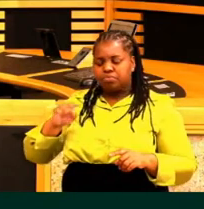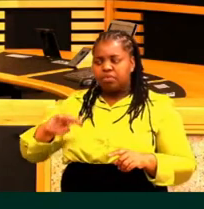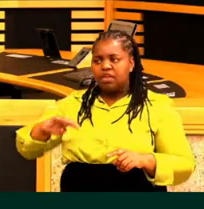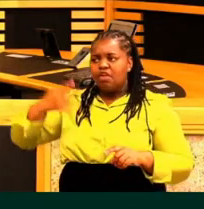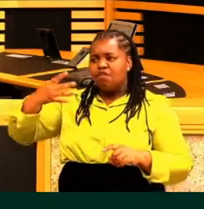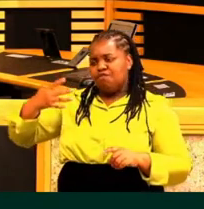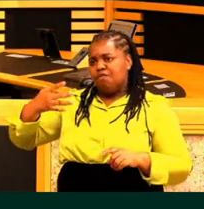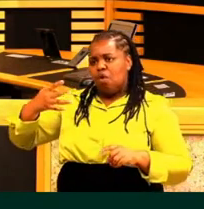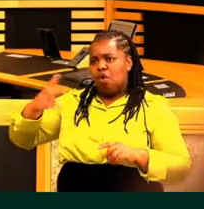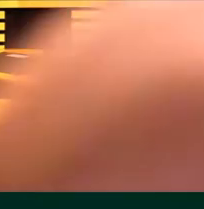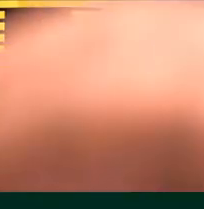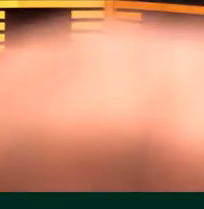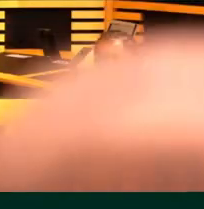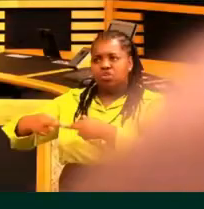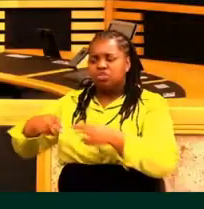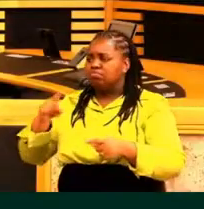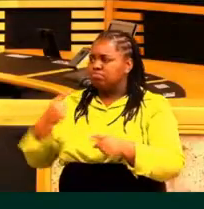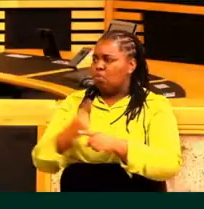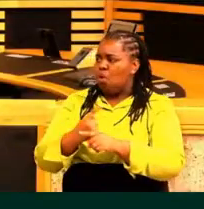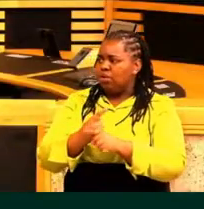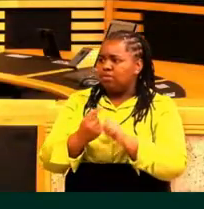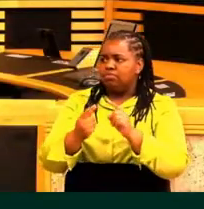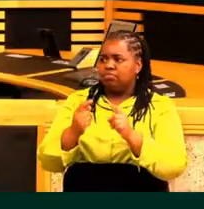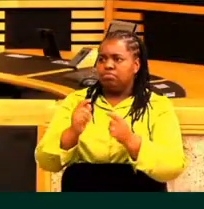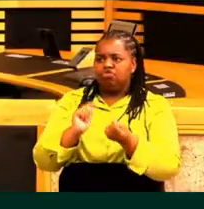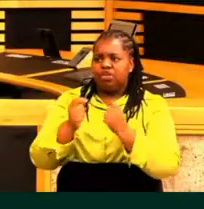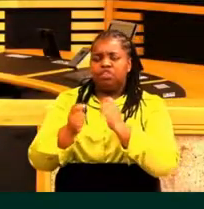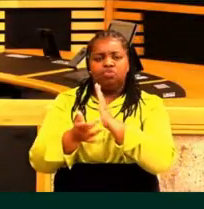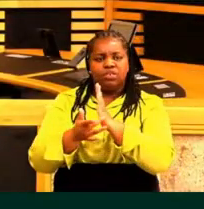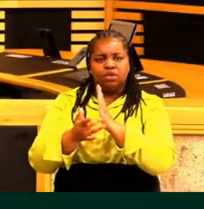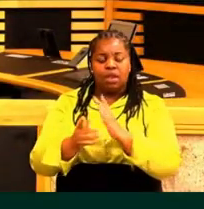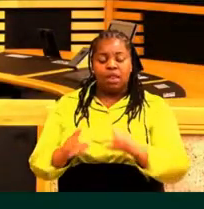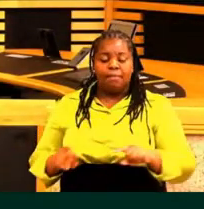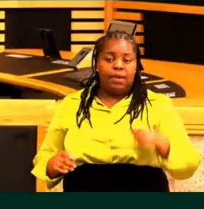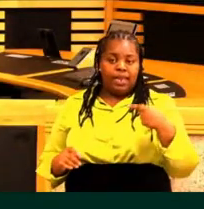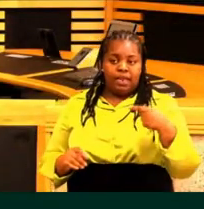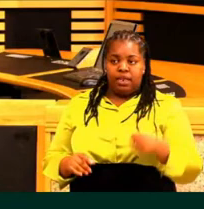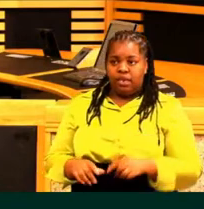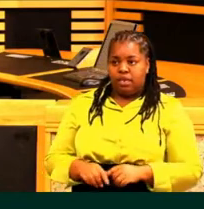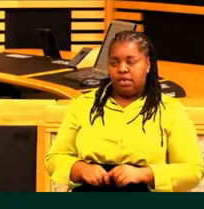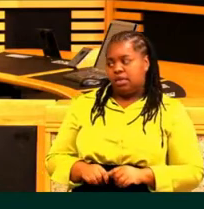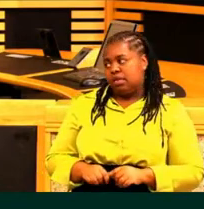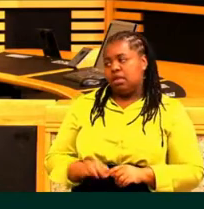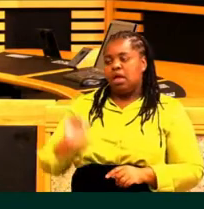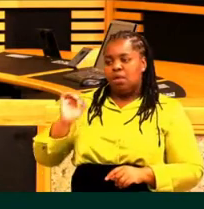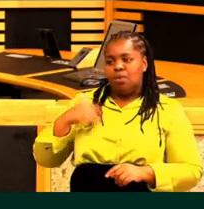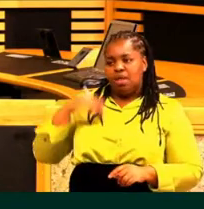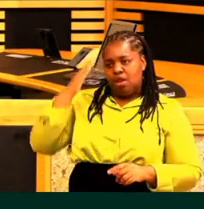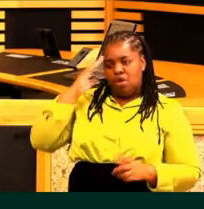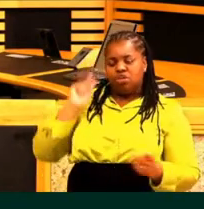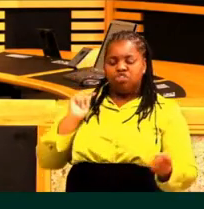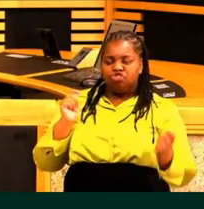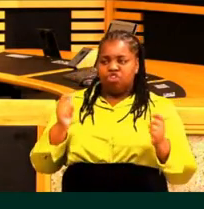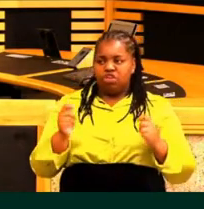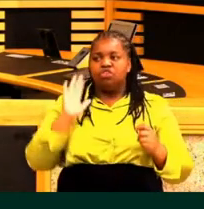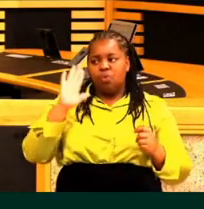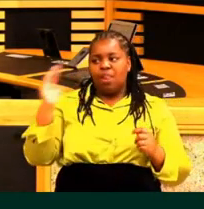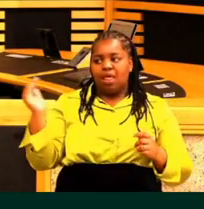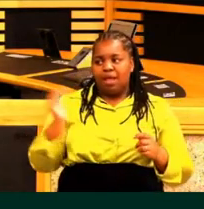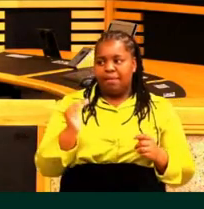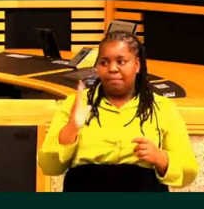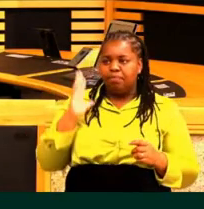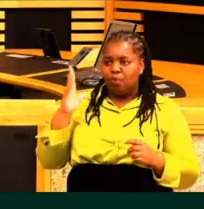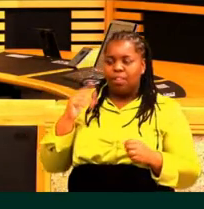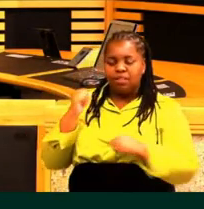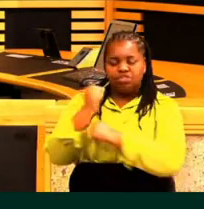and a lot of things being digital right so number one we know that if change is going to come it's going to